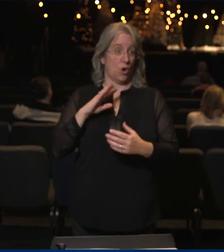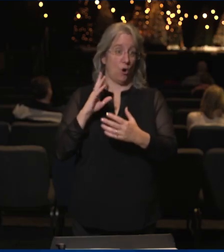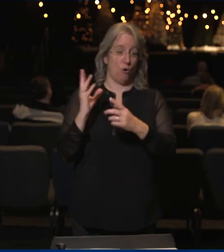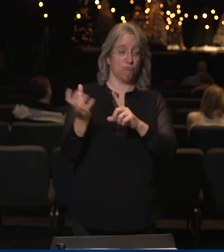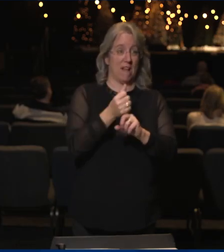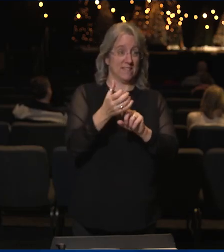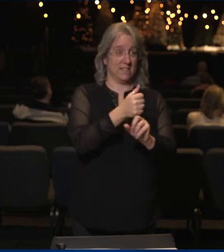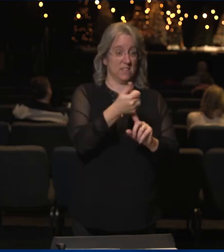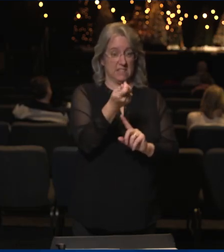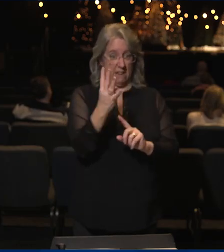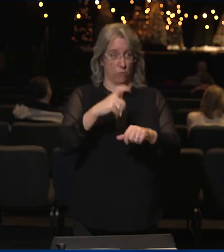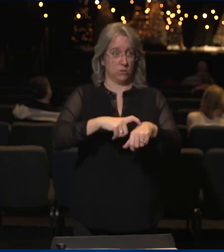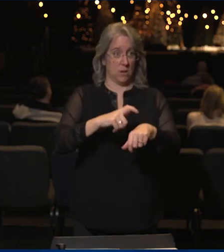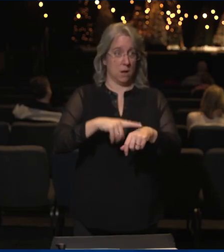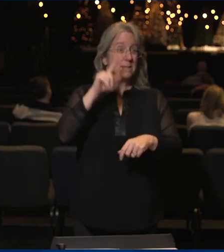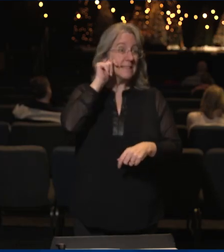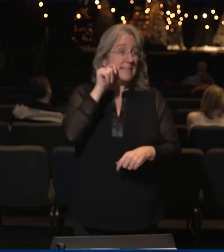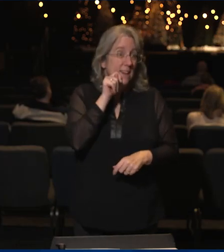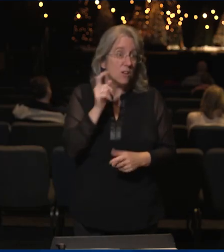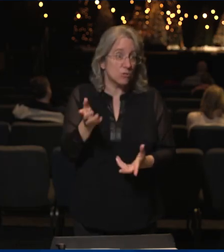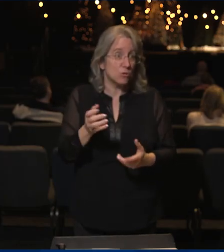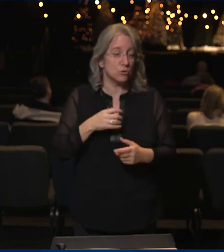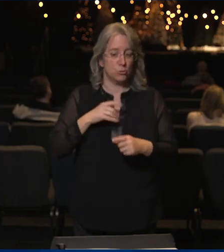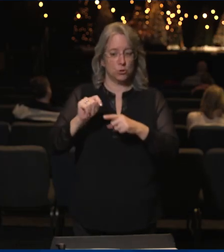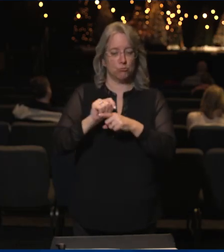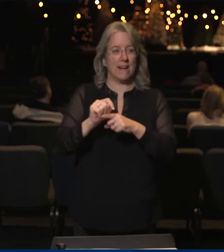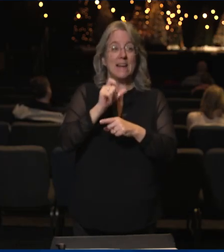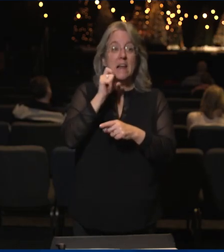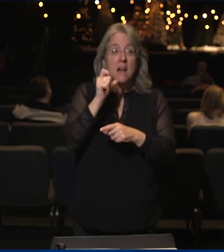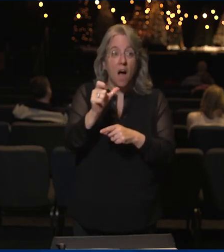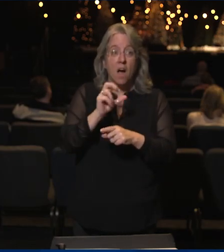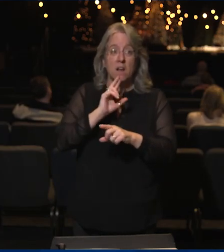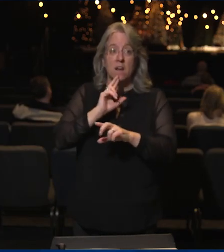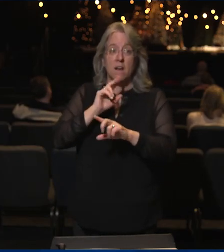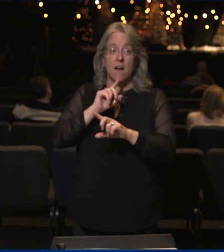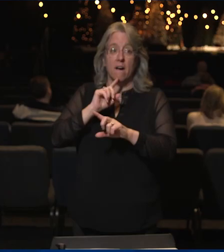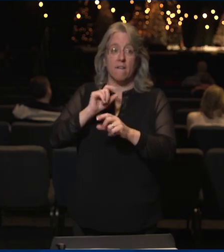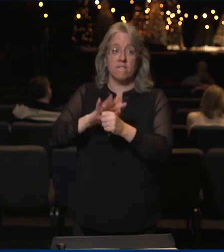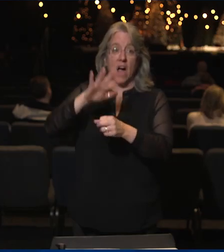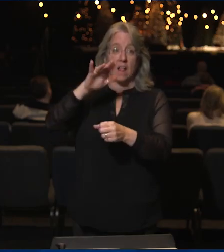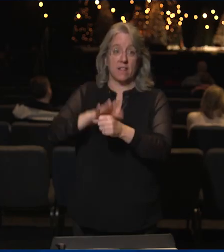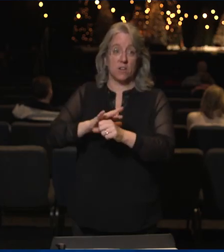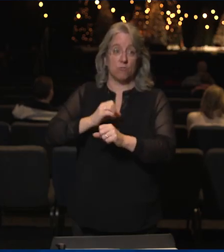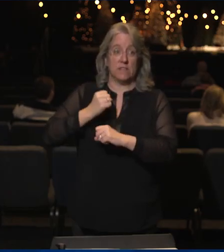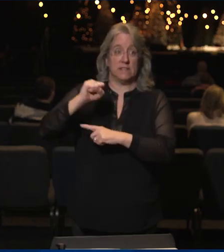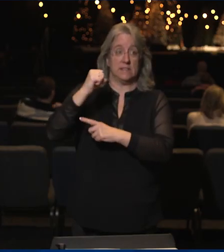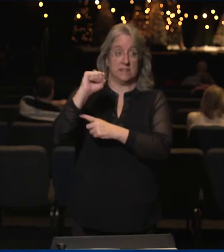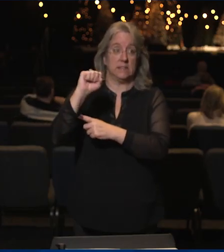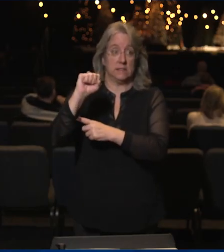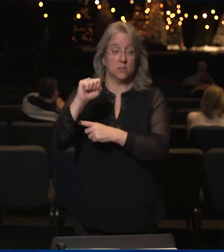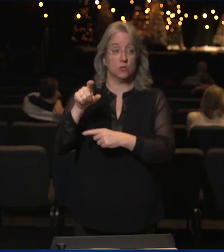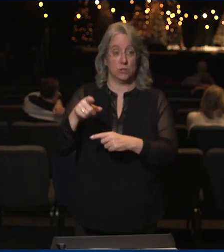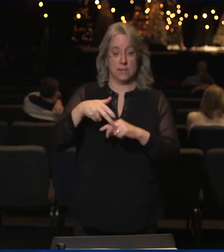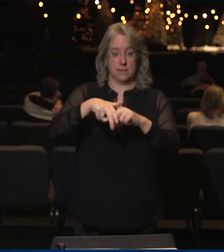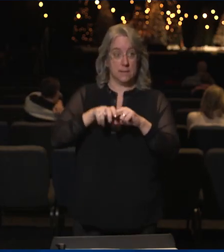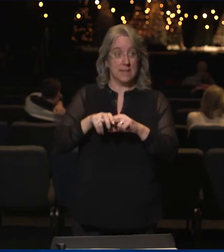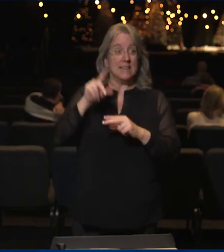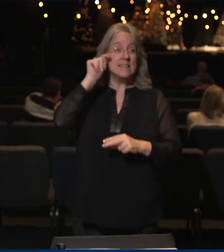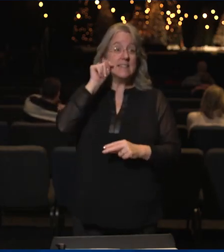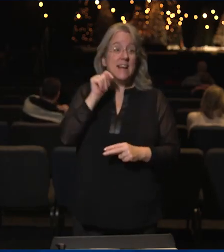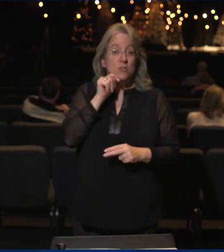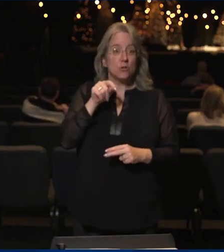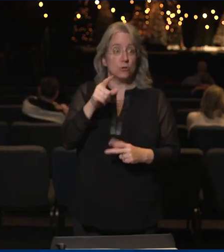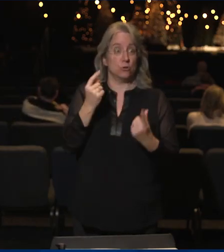in nonviolent resistance. And what that means is she sat at a counter before she was a teenager, people